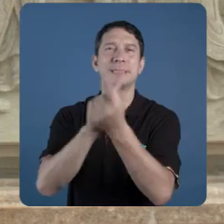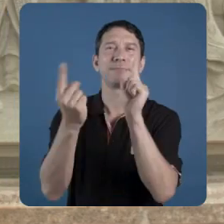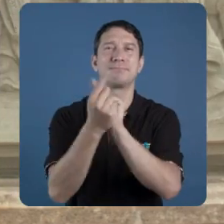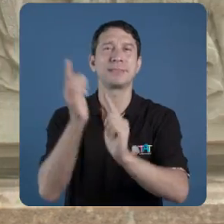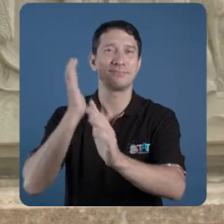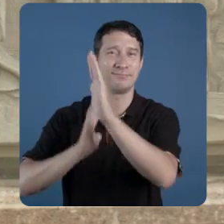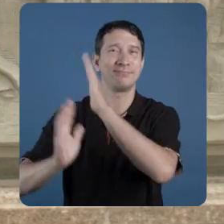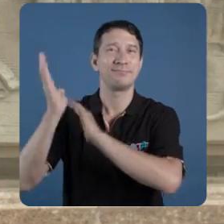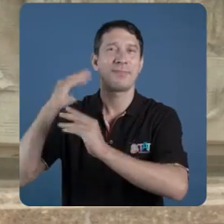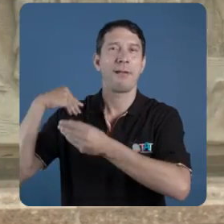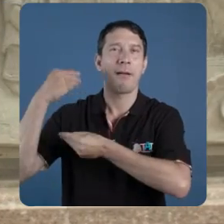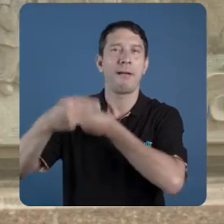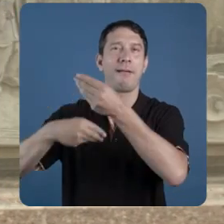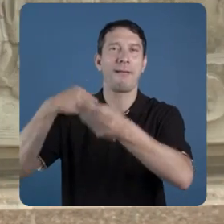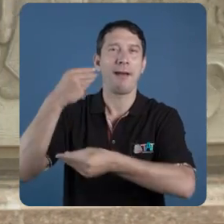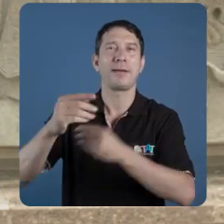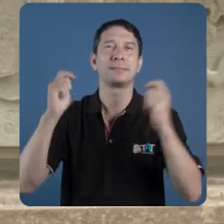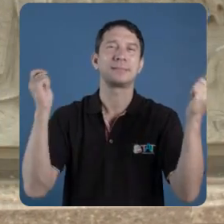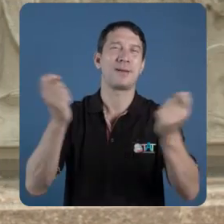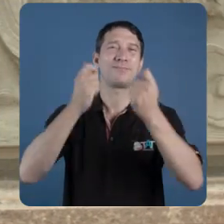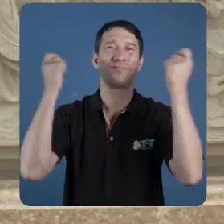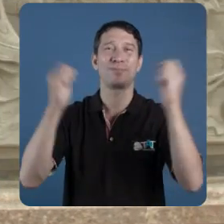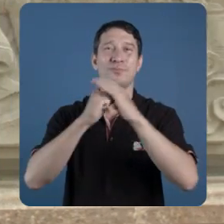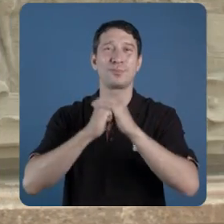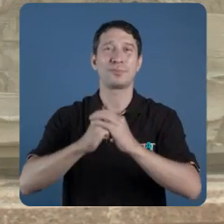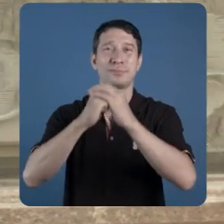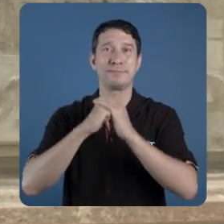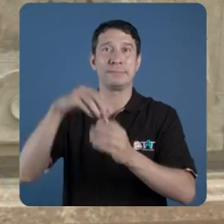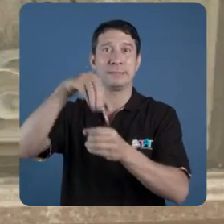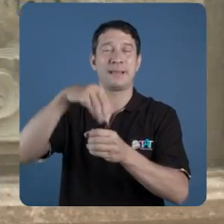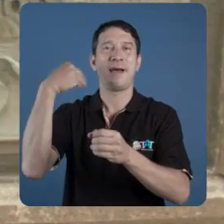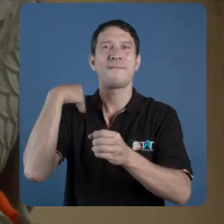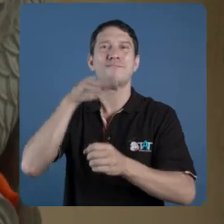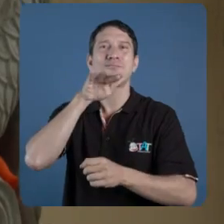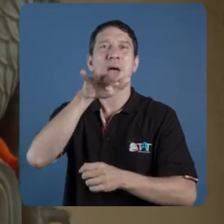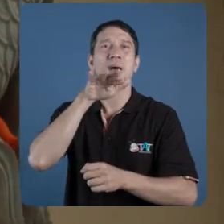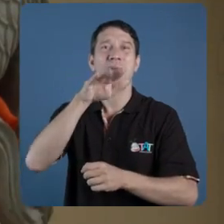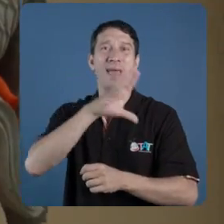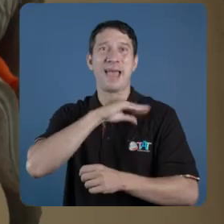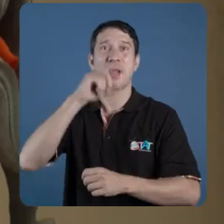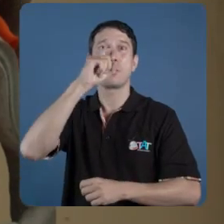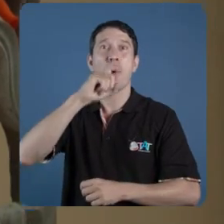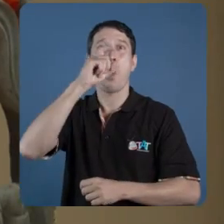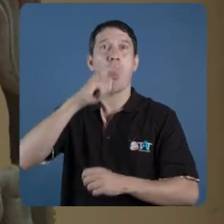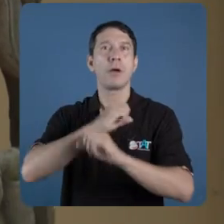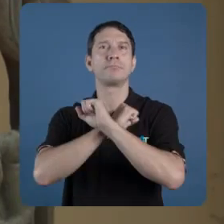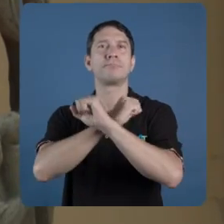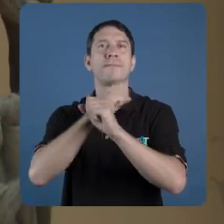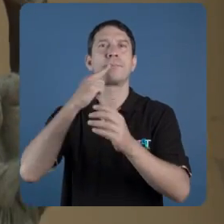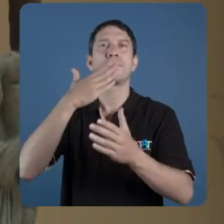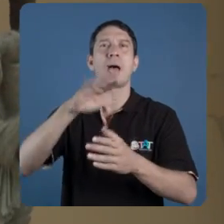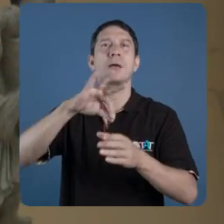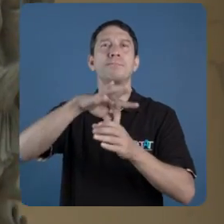families that met, celebrated, and worshipped at the shrines. Inside, dragons and dolls stand guard,